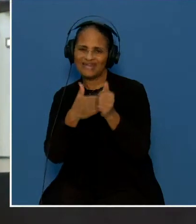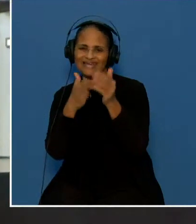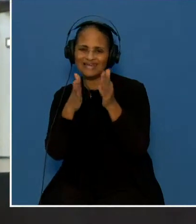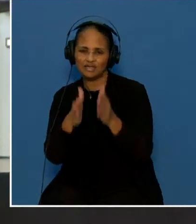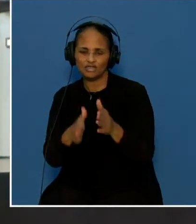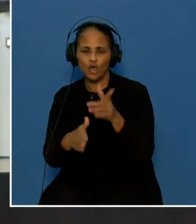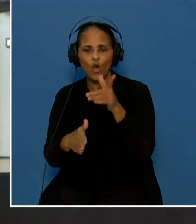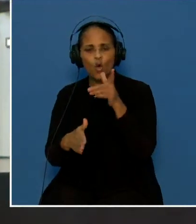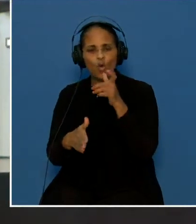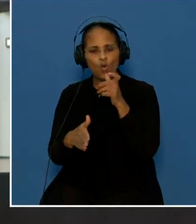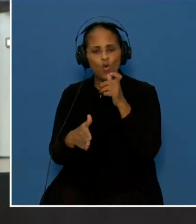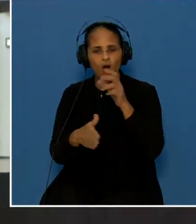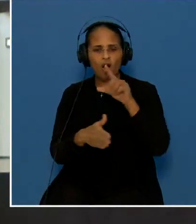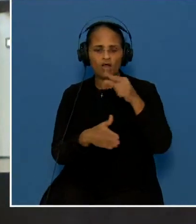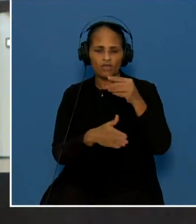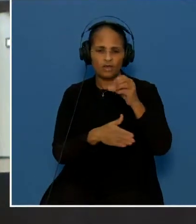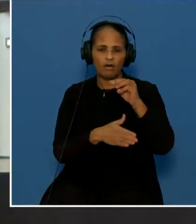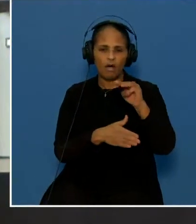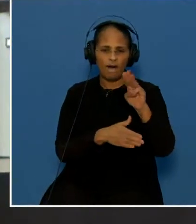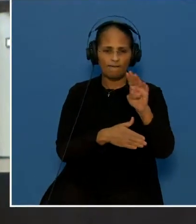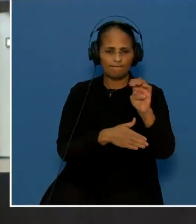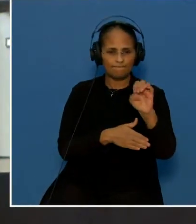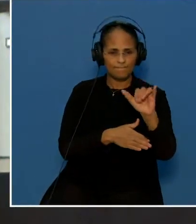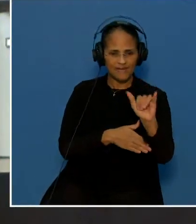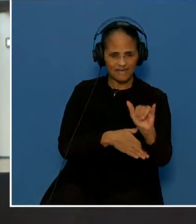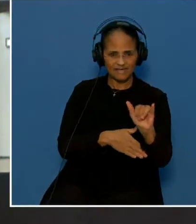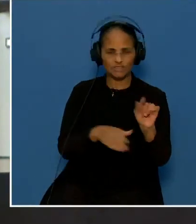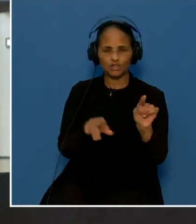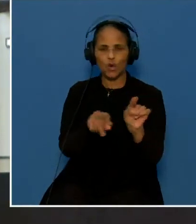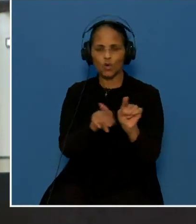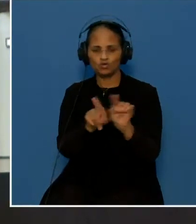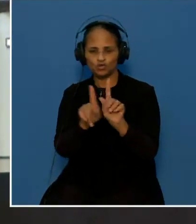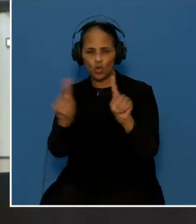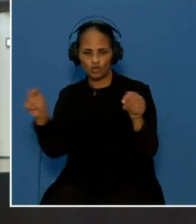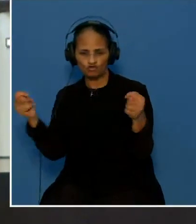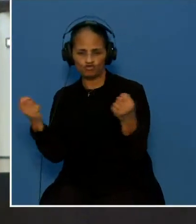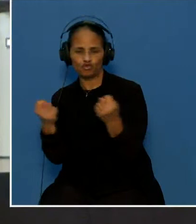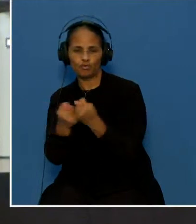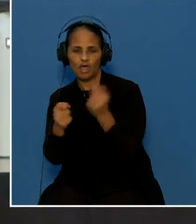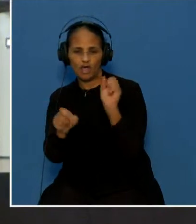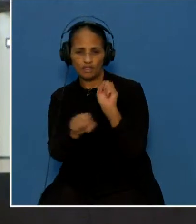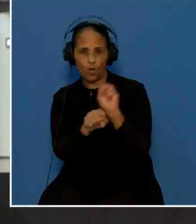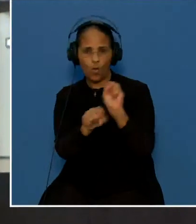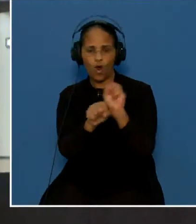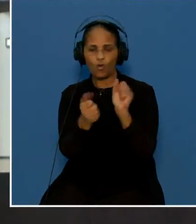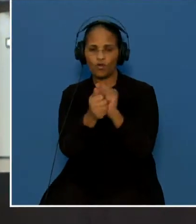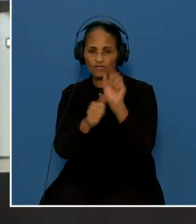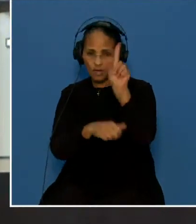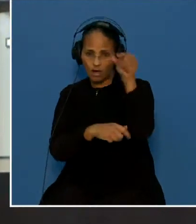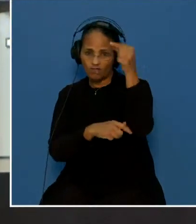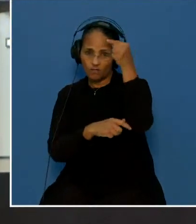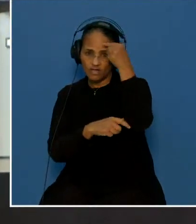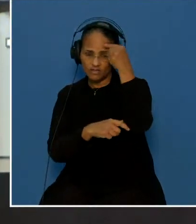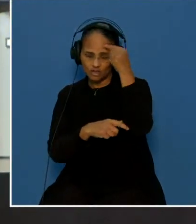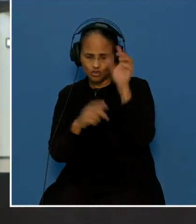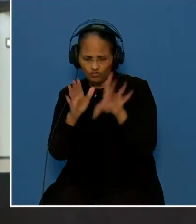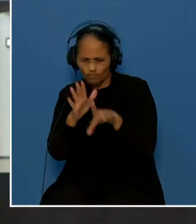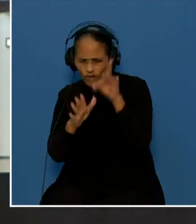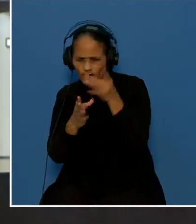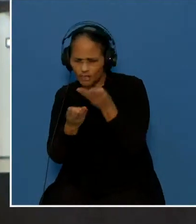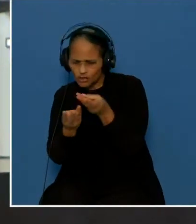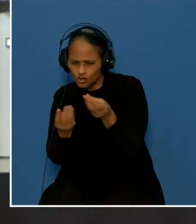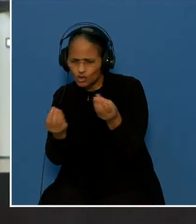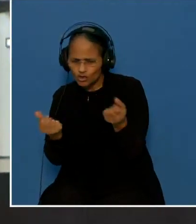are the Gombes and the troops who worked with the government agencies to find a solution that will